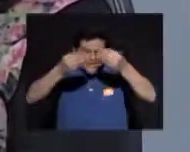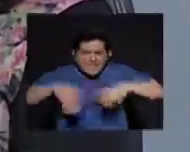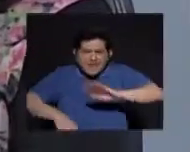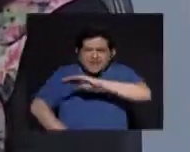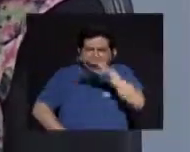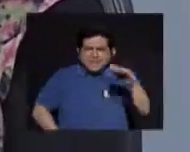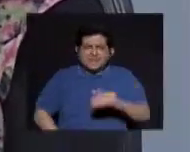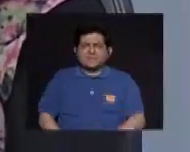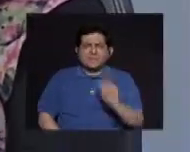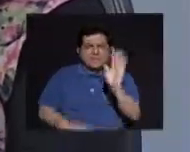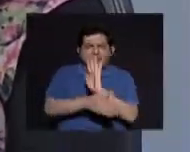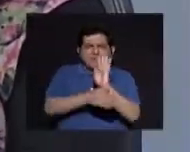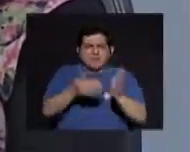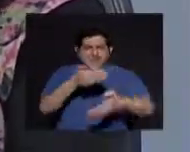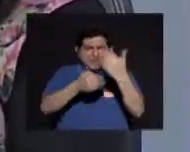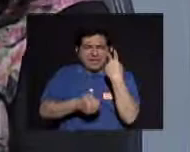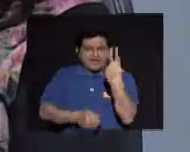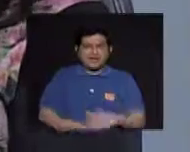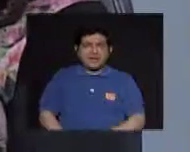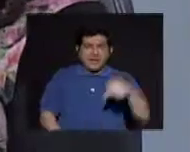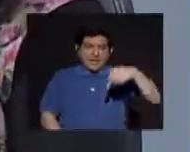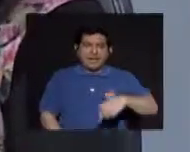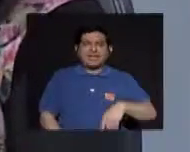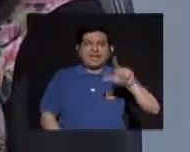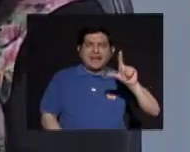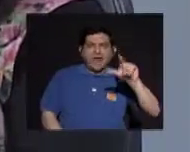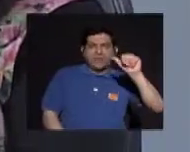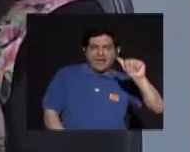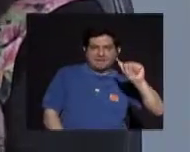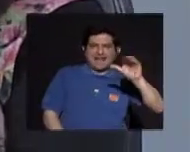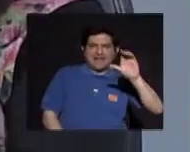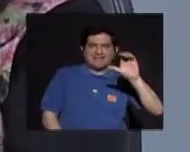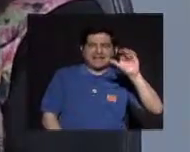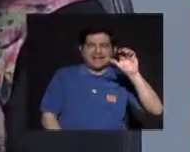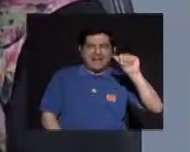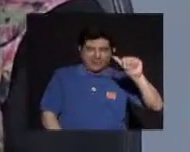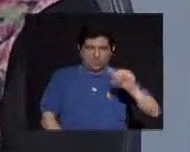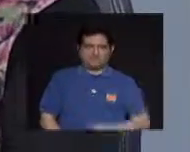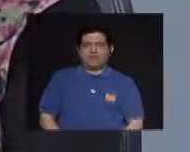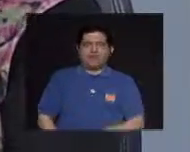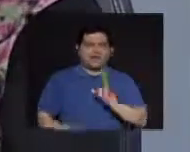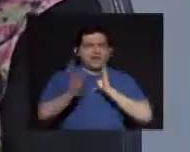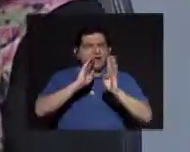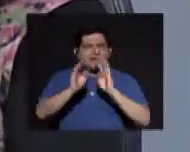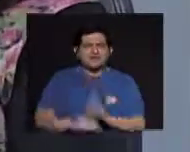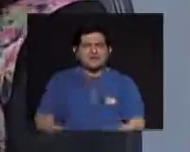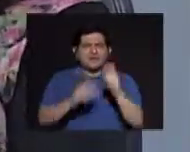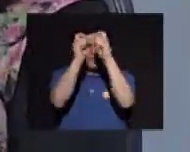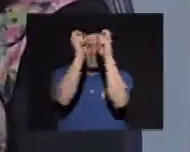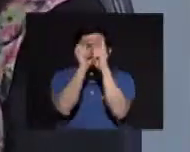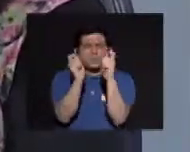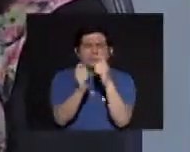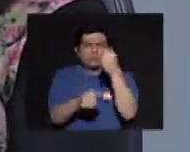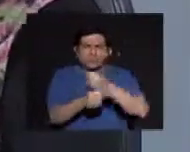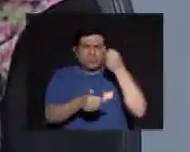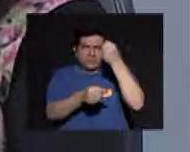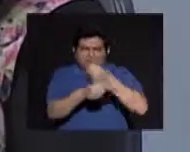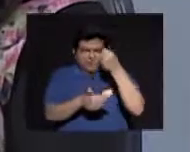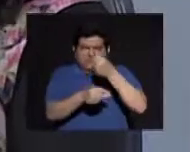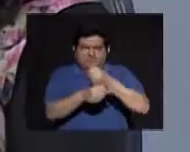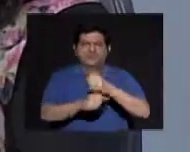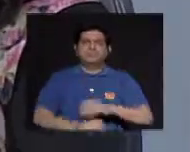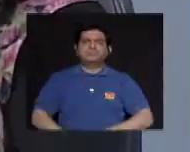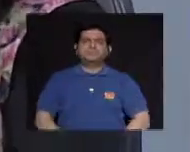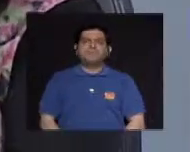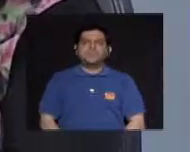Lo que se pierde en el mar es el cortometraje que acaba de ver, y aquí tenemos a Laura Ávila y Catalina Acuña con nosotros para contarnos un poco más sobre los detalles de